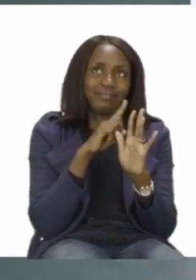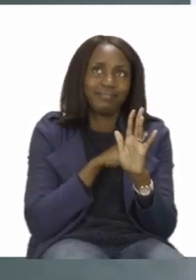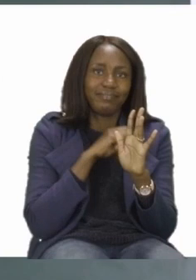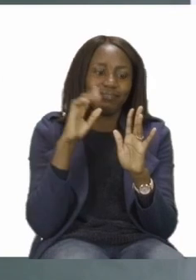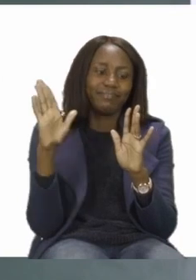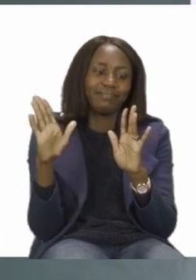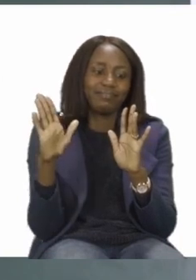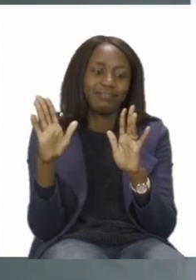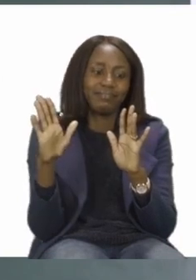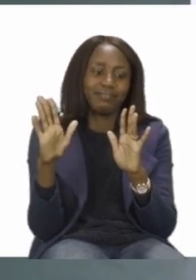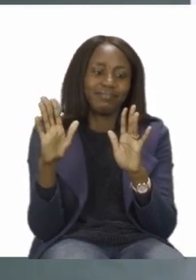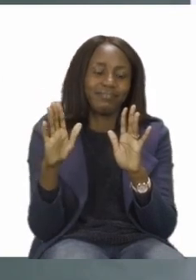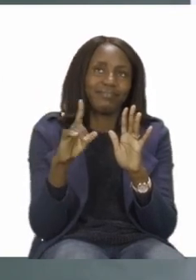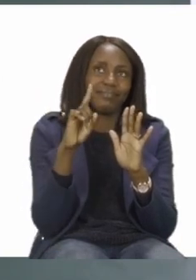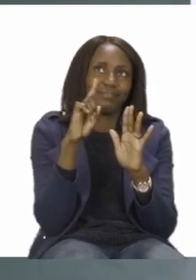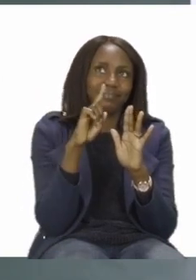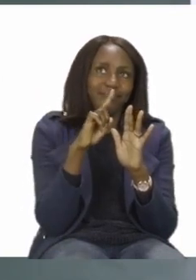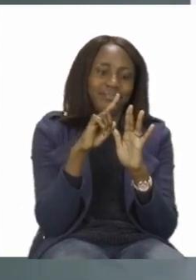16,